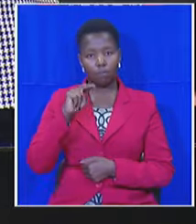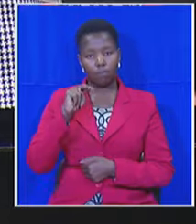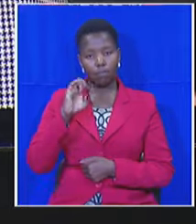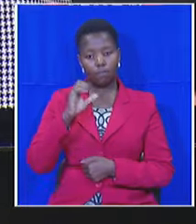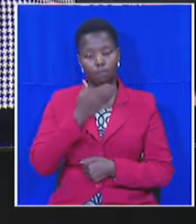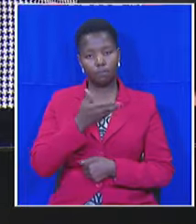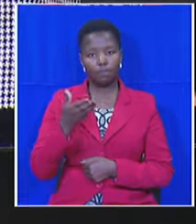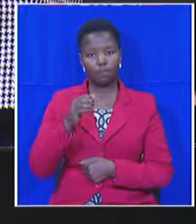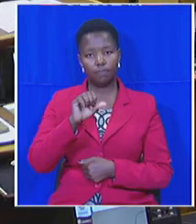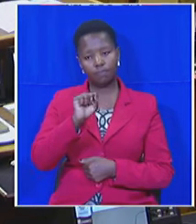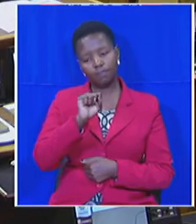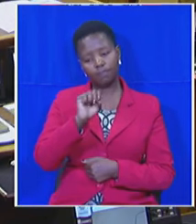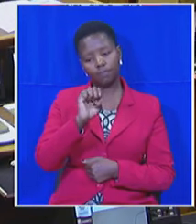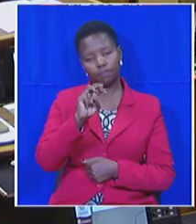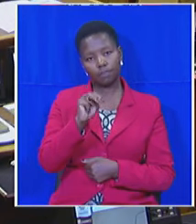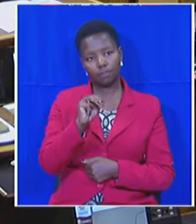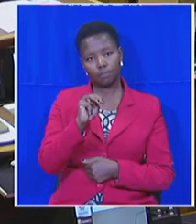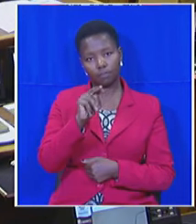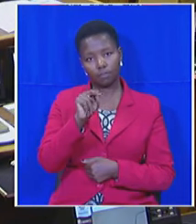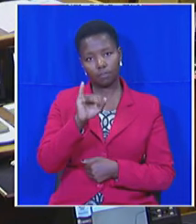Mutlompere Siminya.